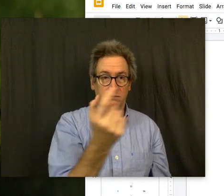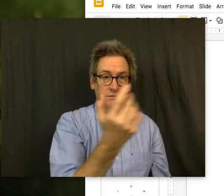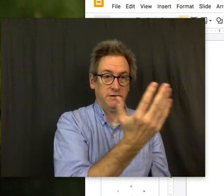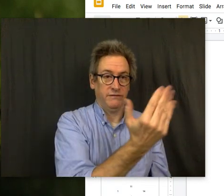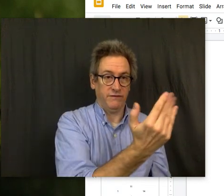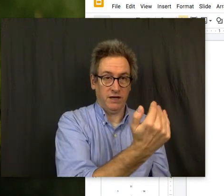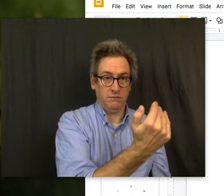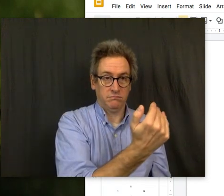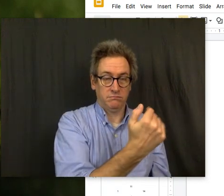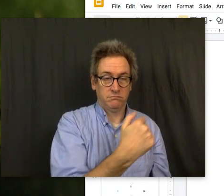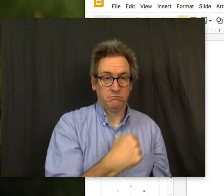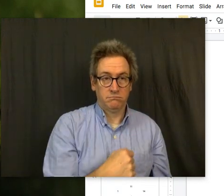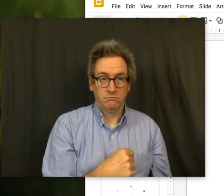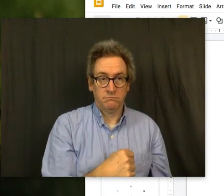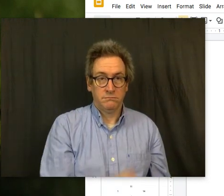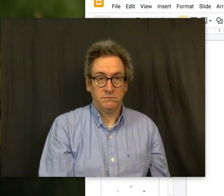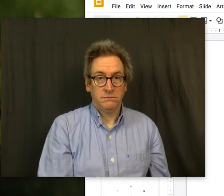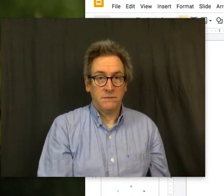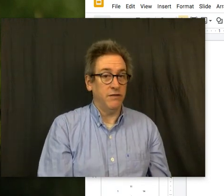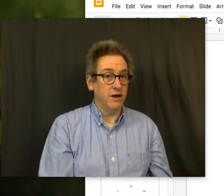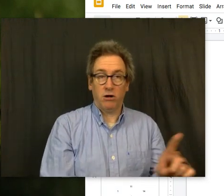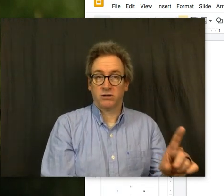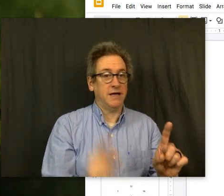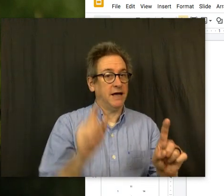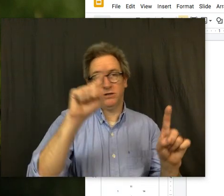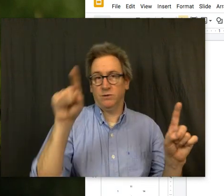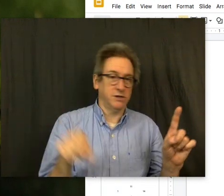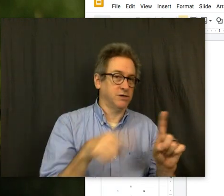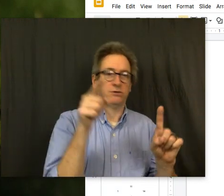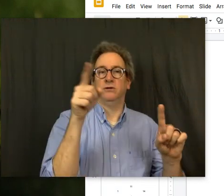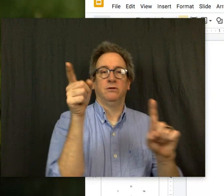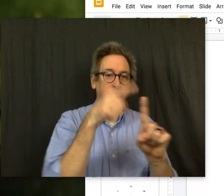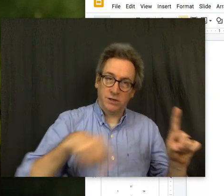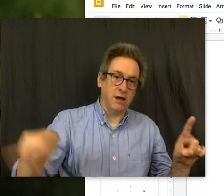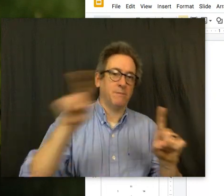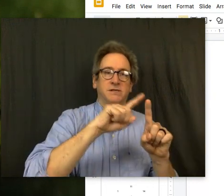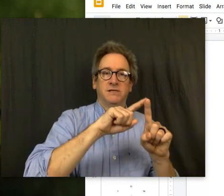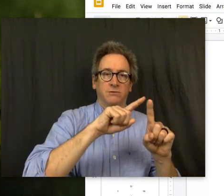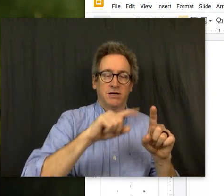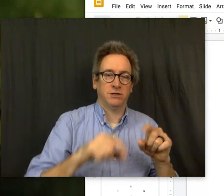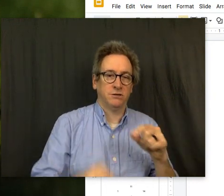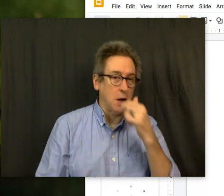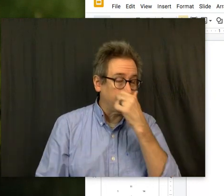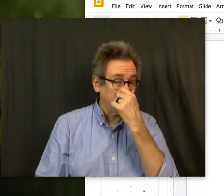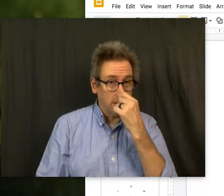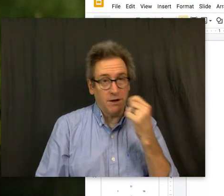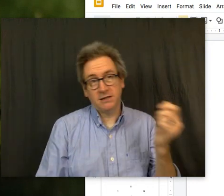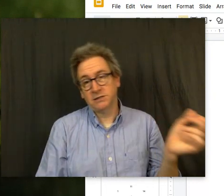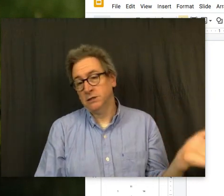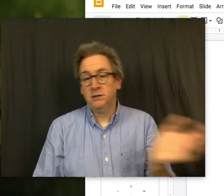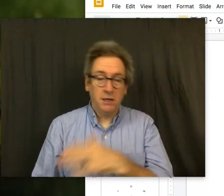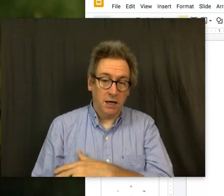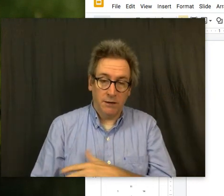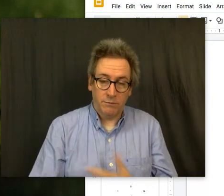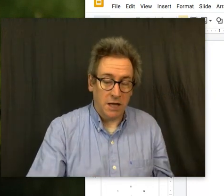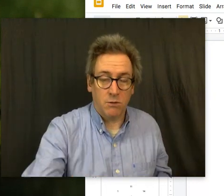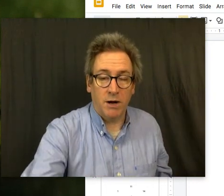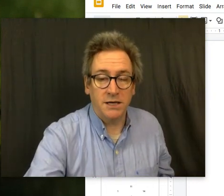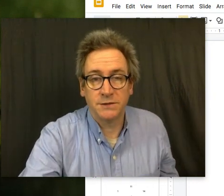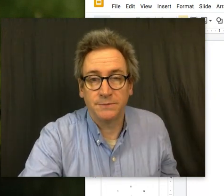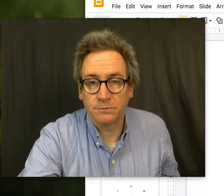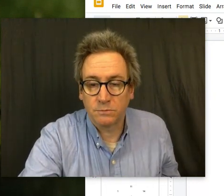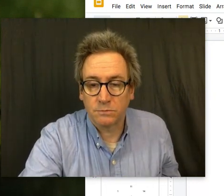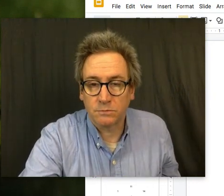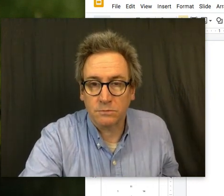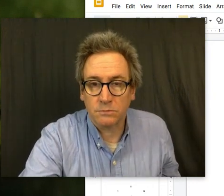11, 15. And then alter that, do it in a circle, do it the opposite direction, counterclockwise,